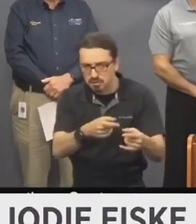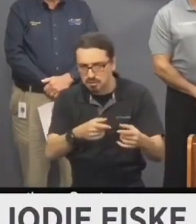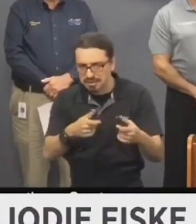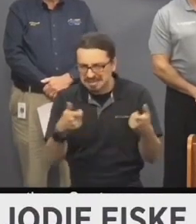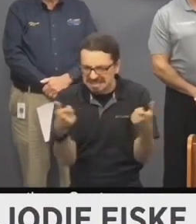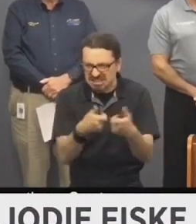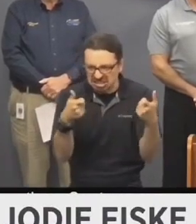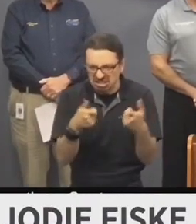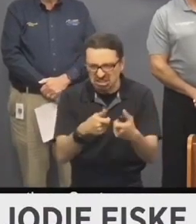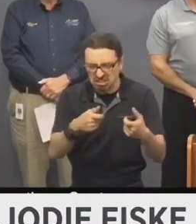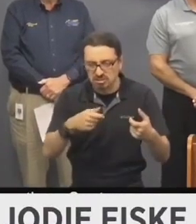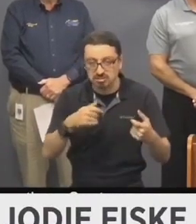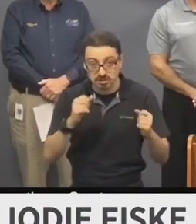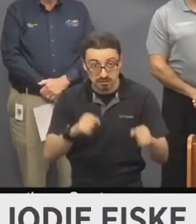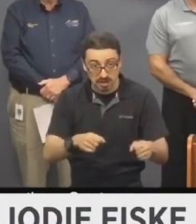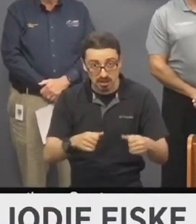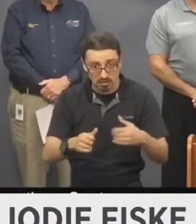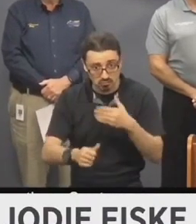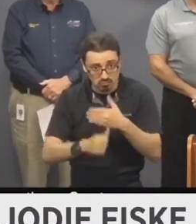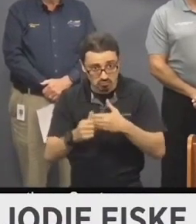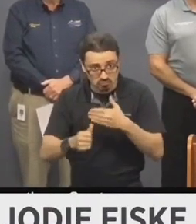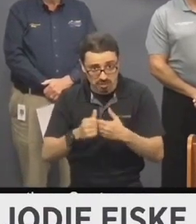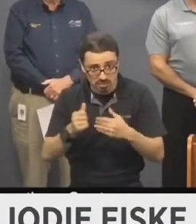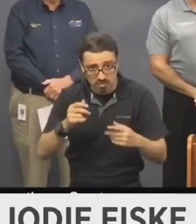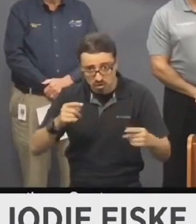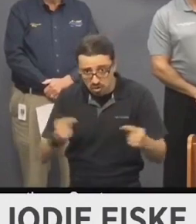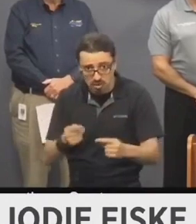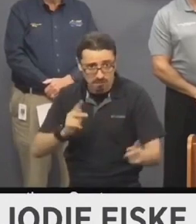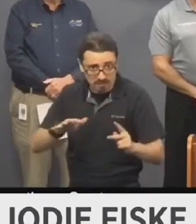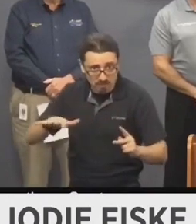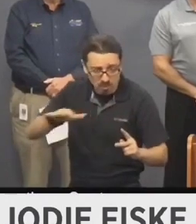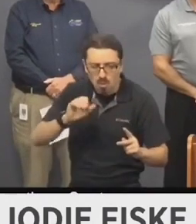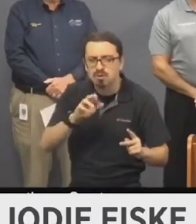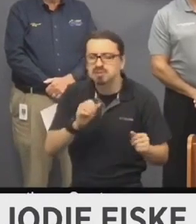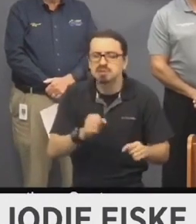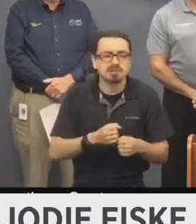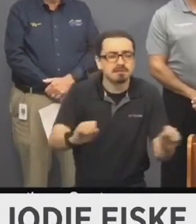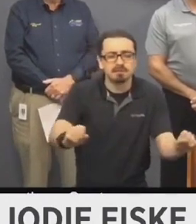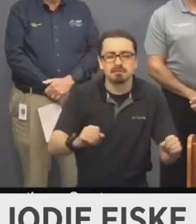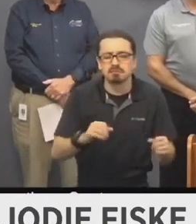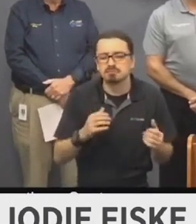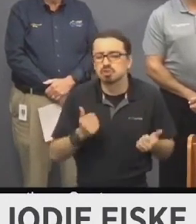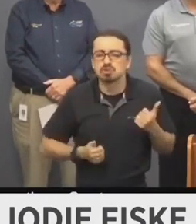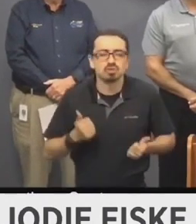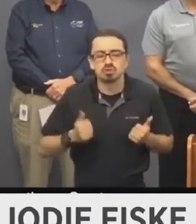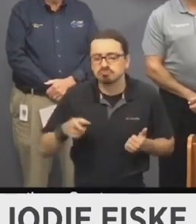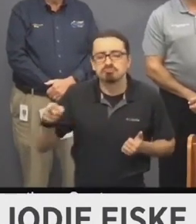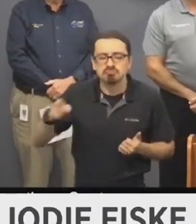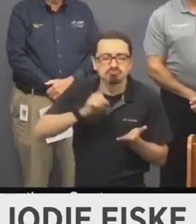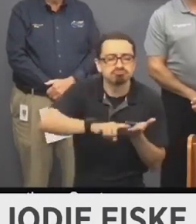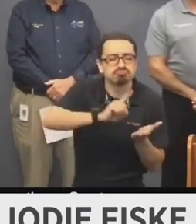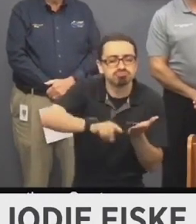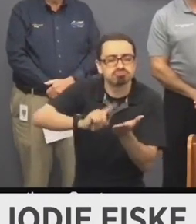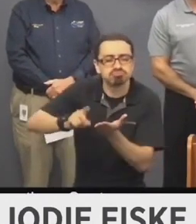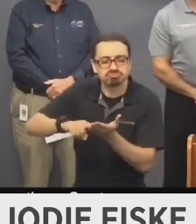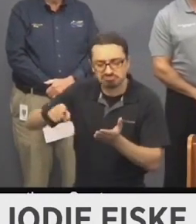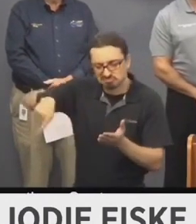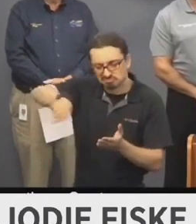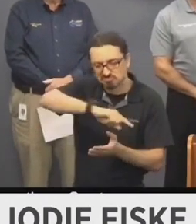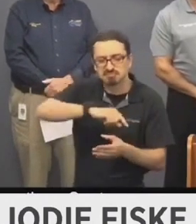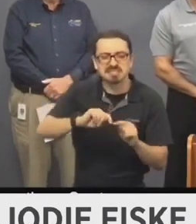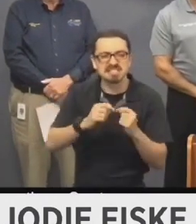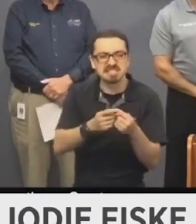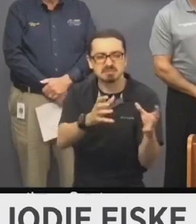or RVs who are deciding to just, stay and not take these evacuations? I would urge them to